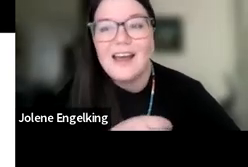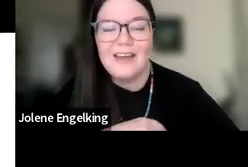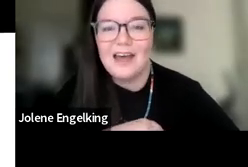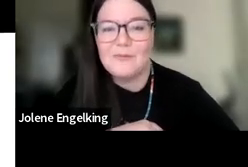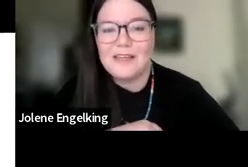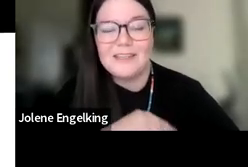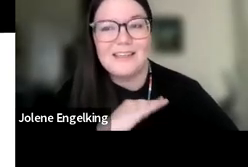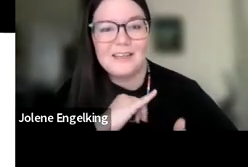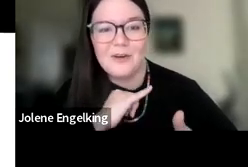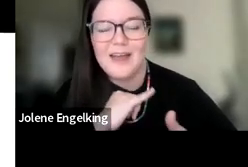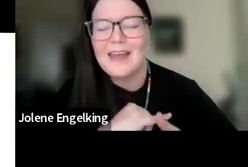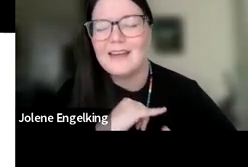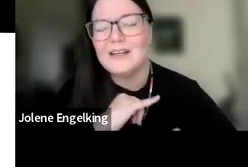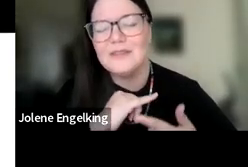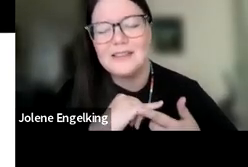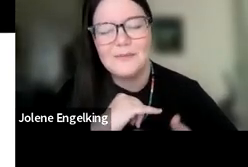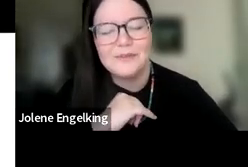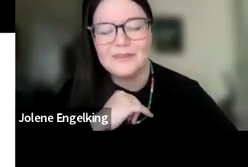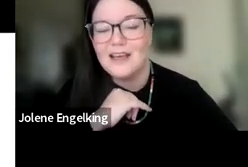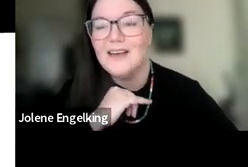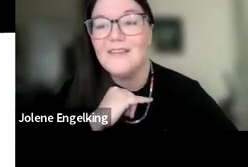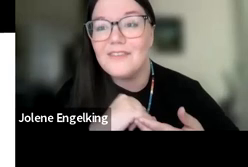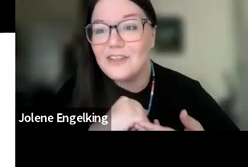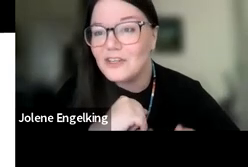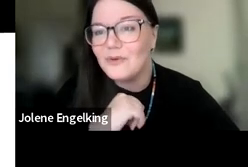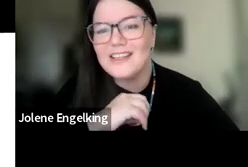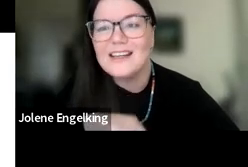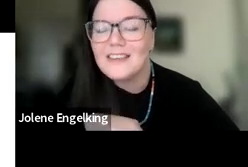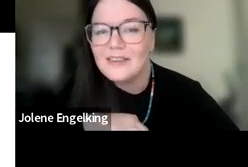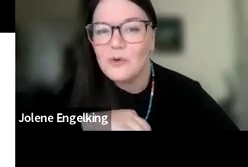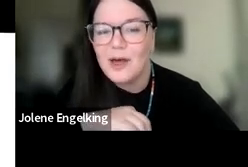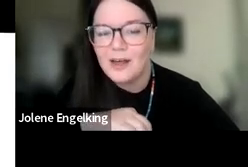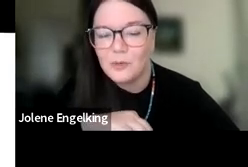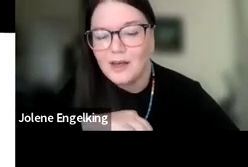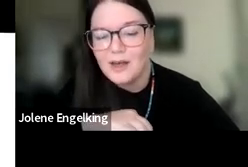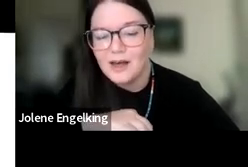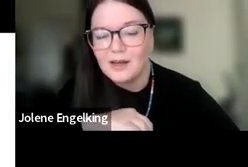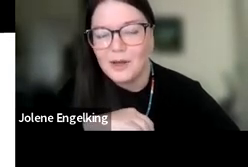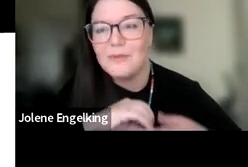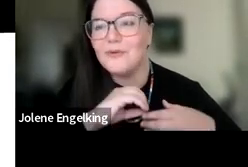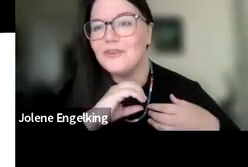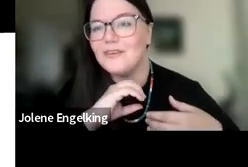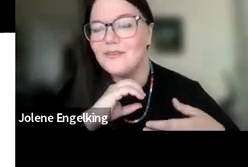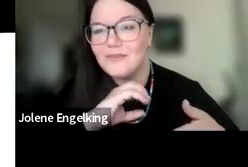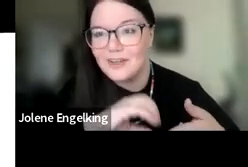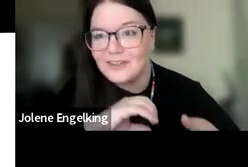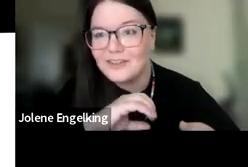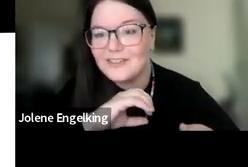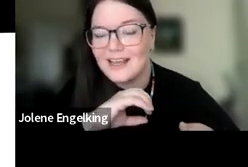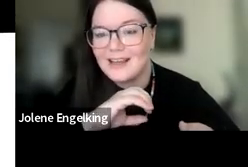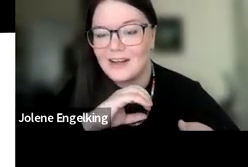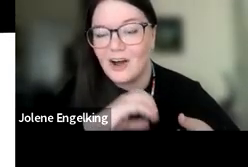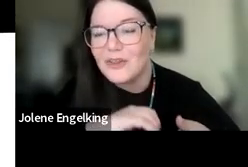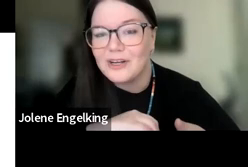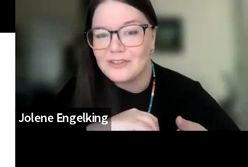have. And that may be, handouts, samples, videos, anything that will help both